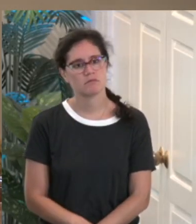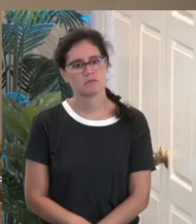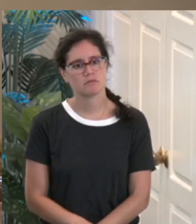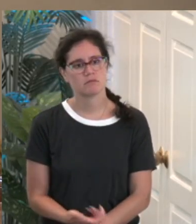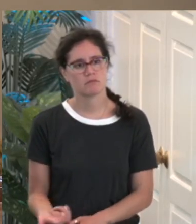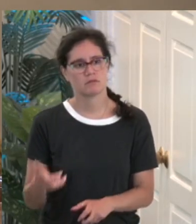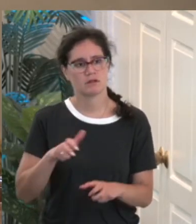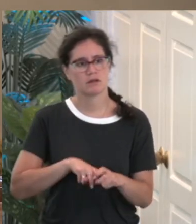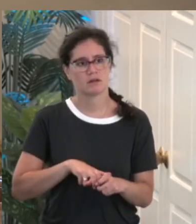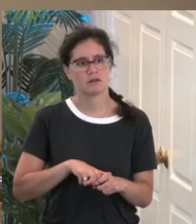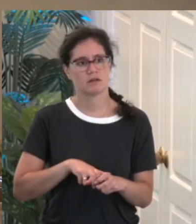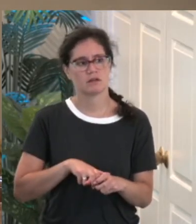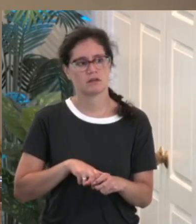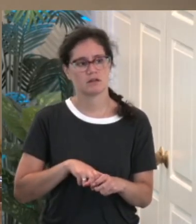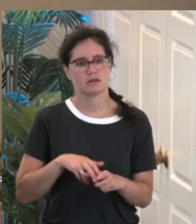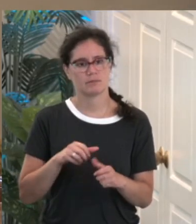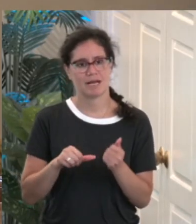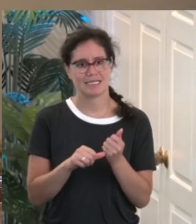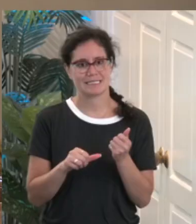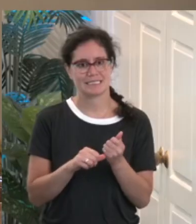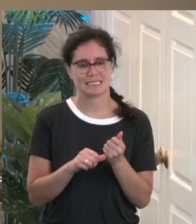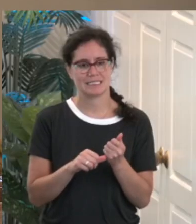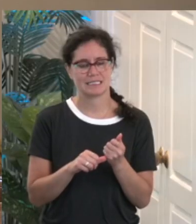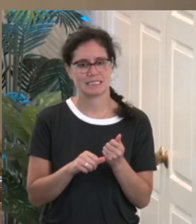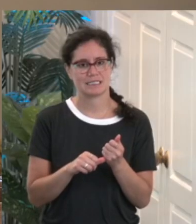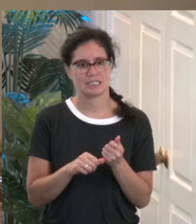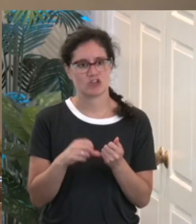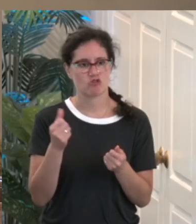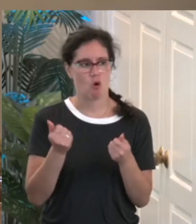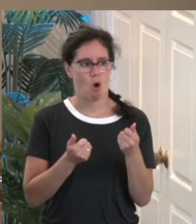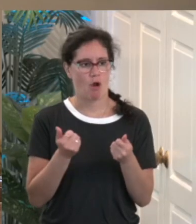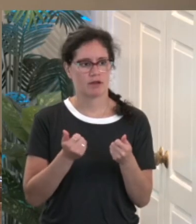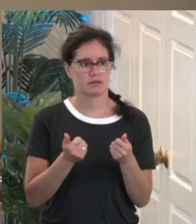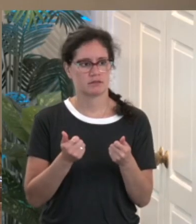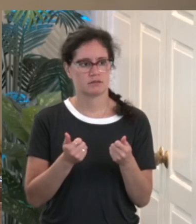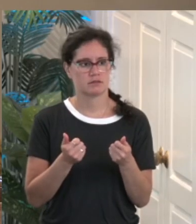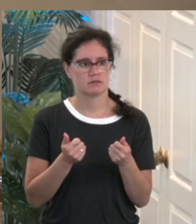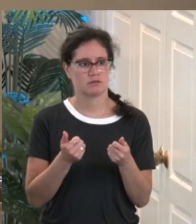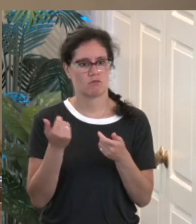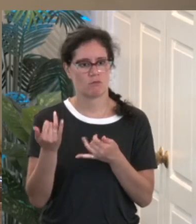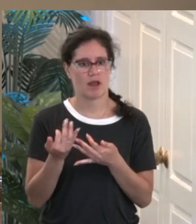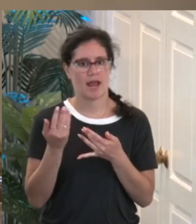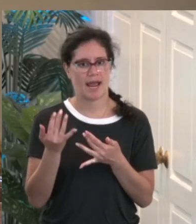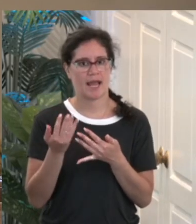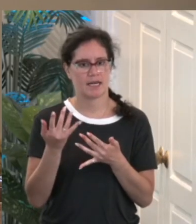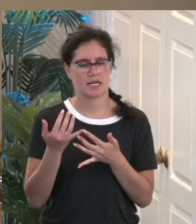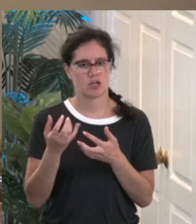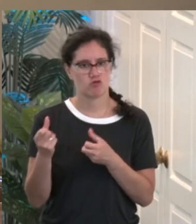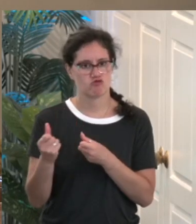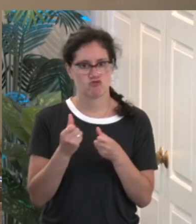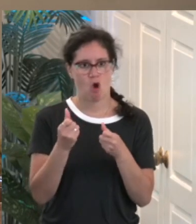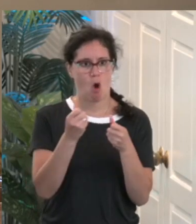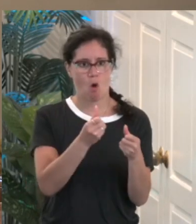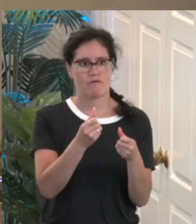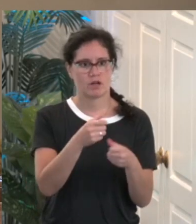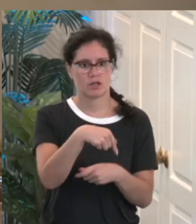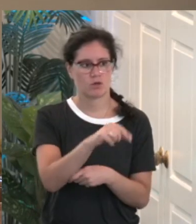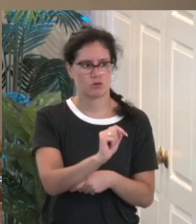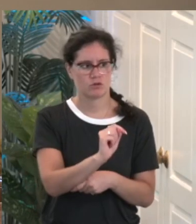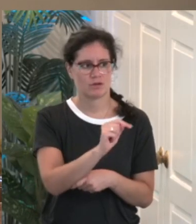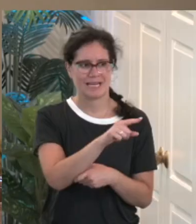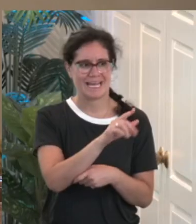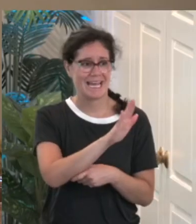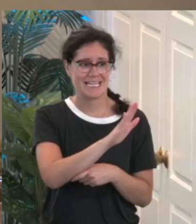my assistant's car, waited a little bit. We drove up to Quick Trip. His car wasn't